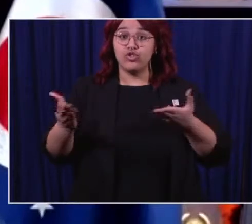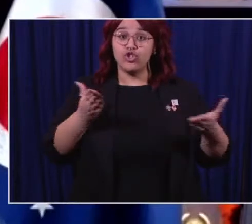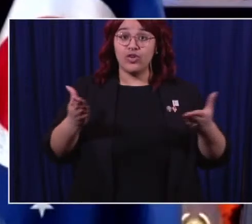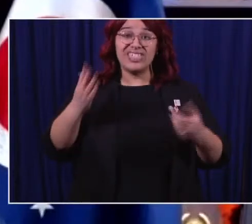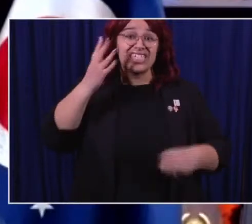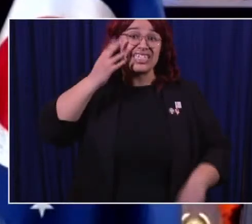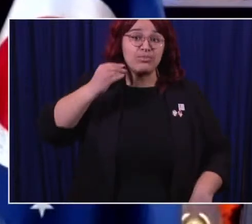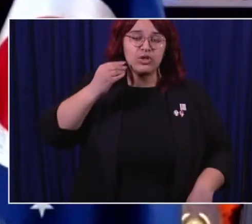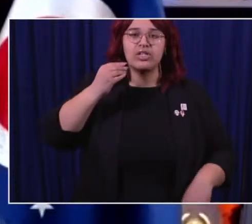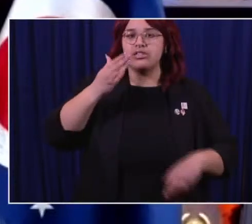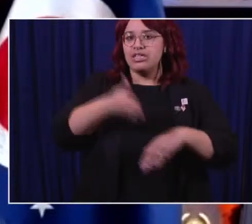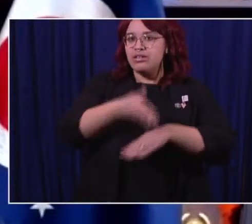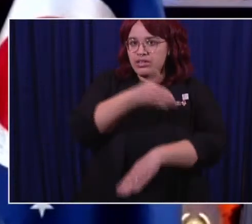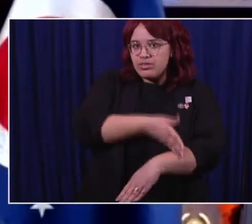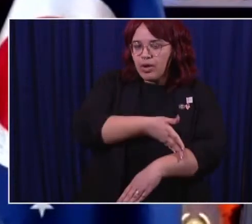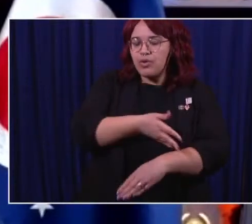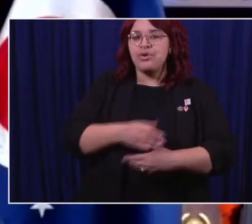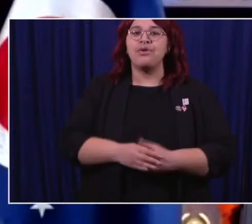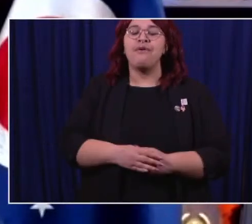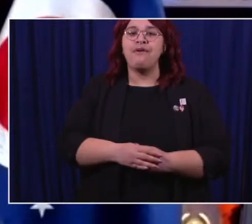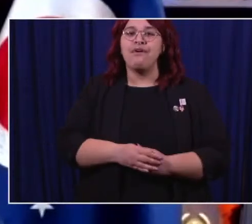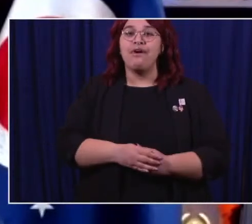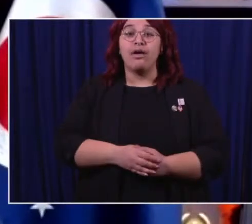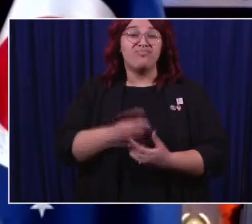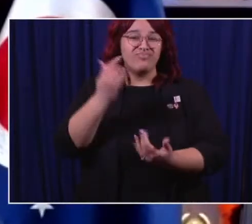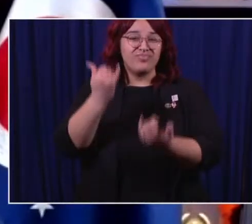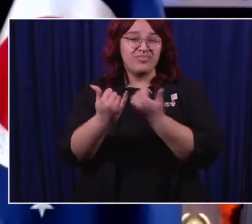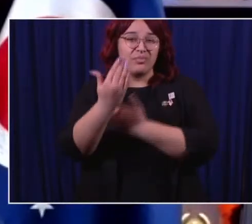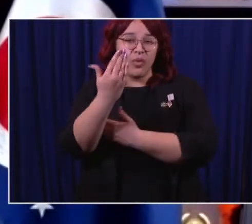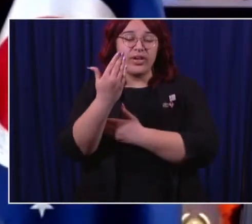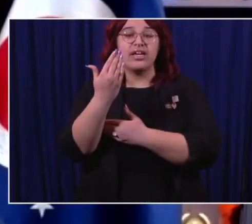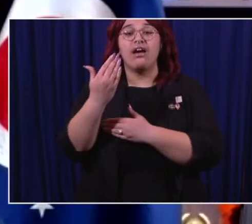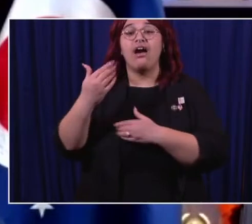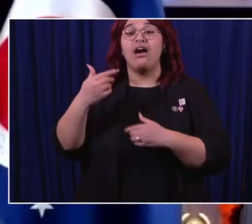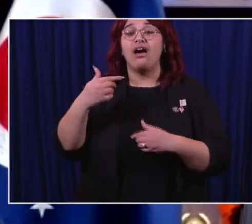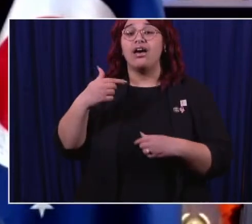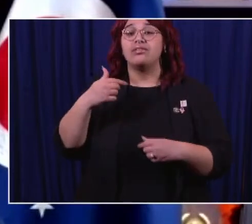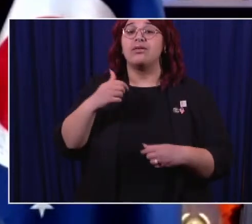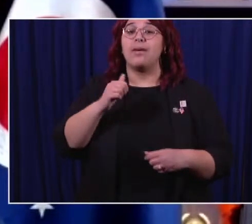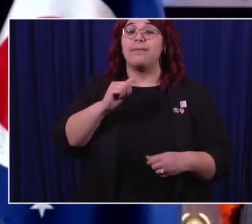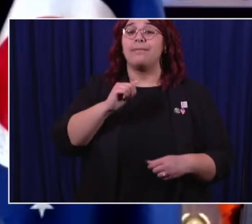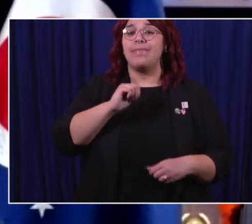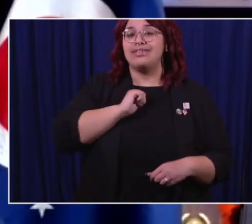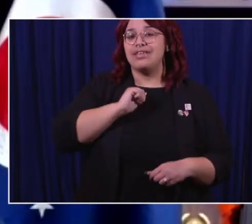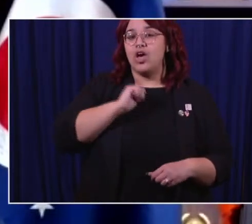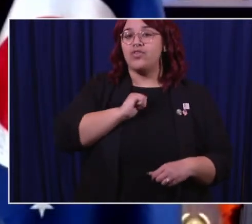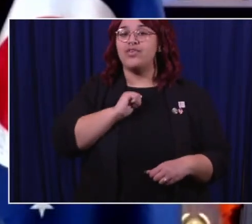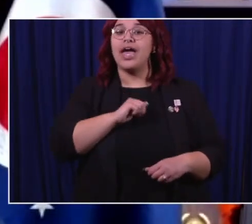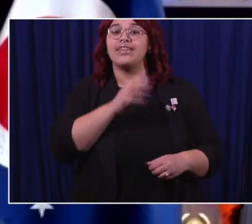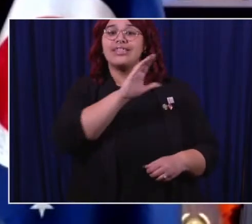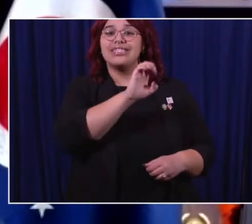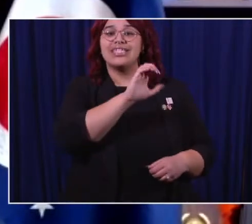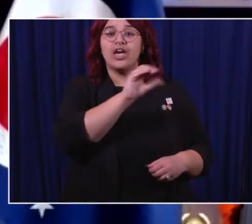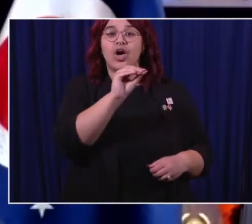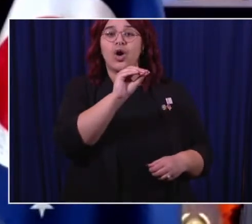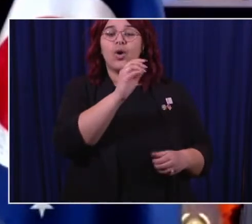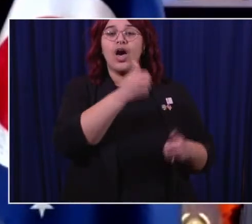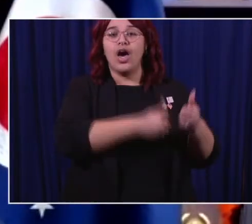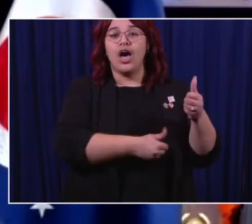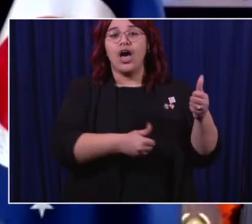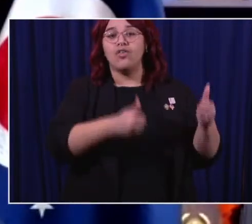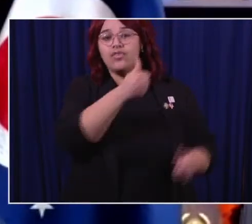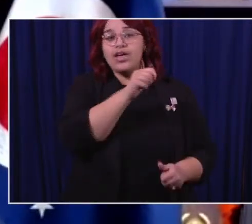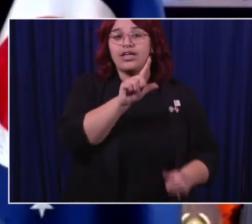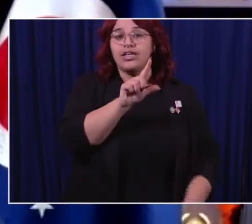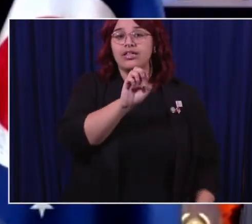system. I had a call this morning with the CEO of LexisNexis or Lexis Risk